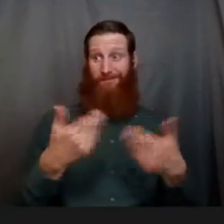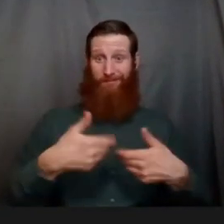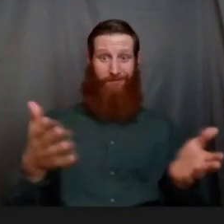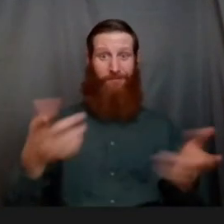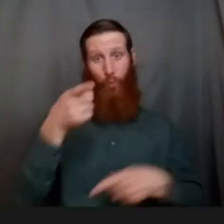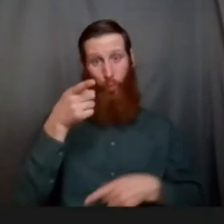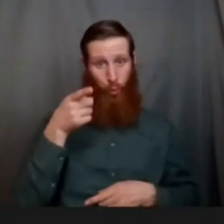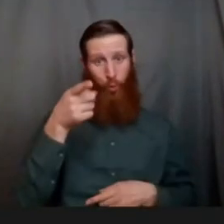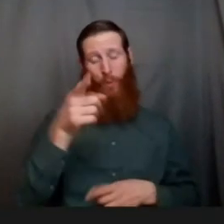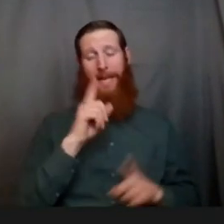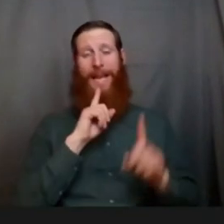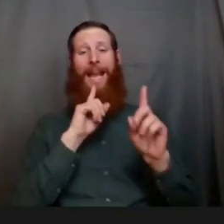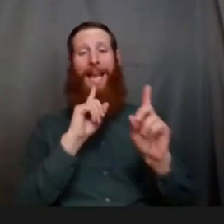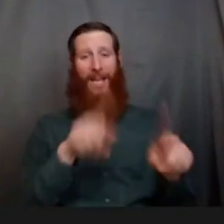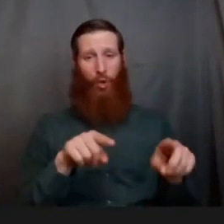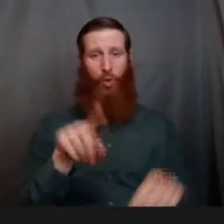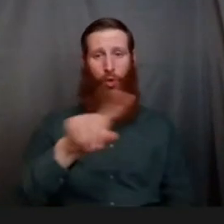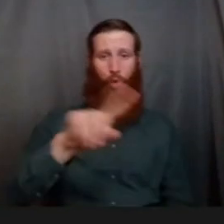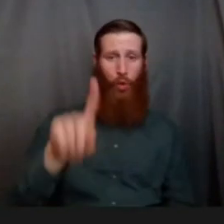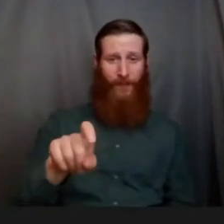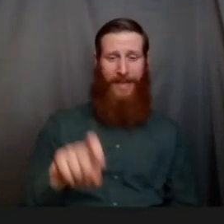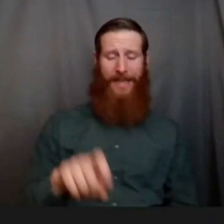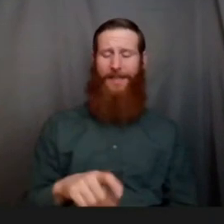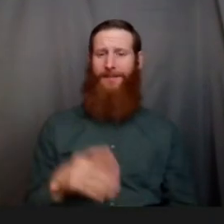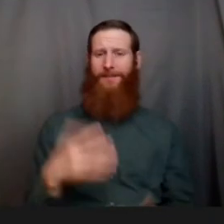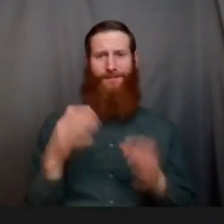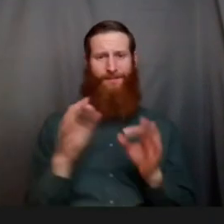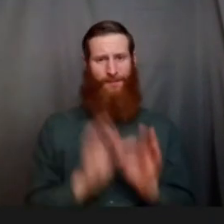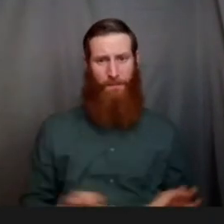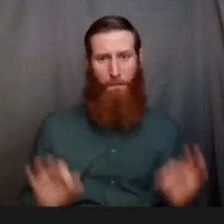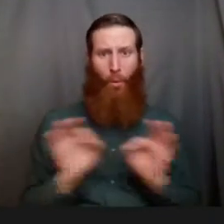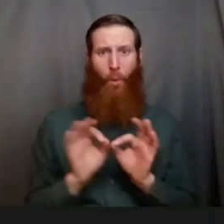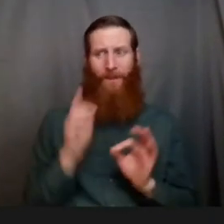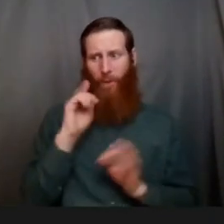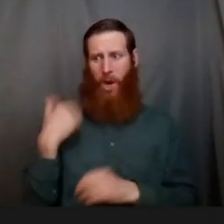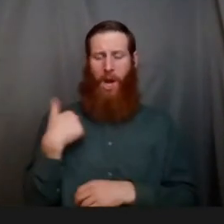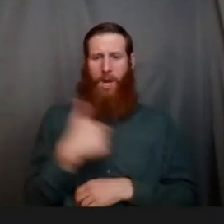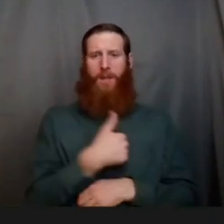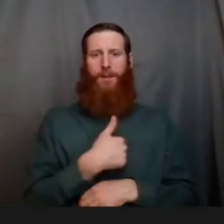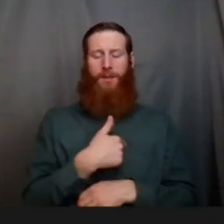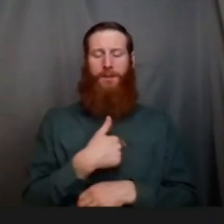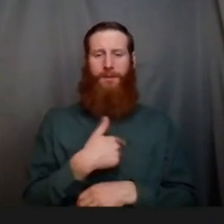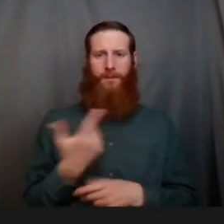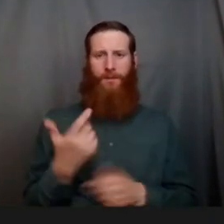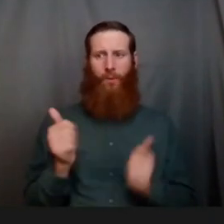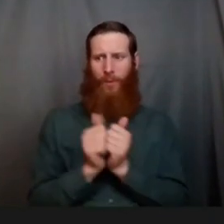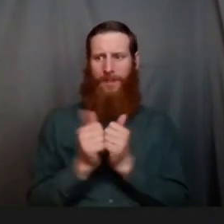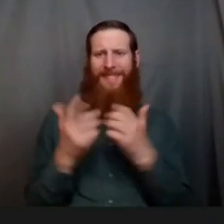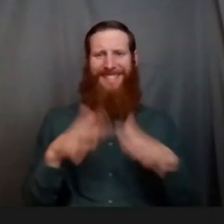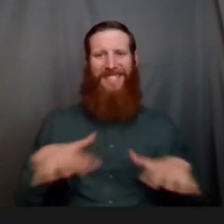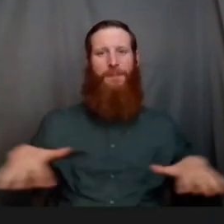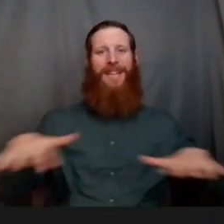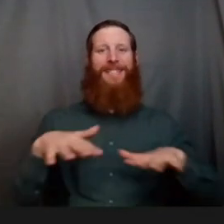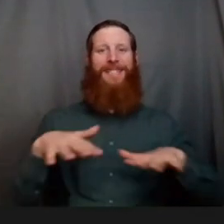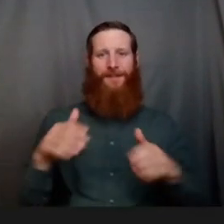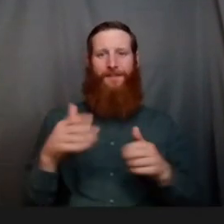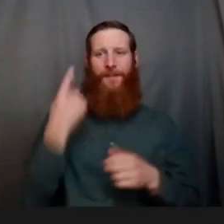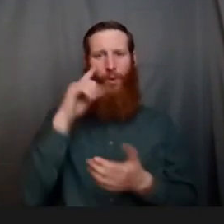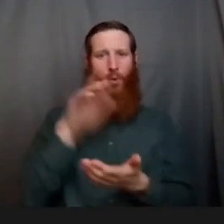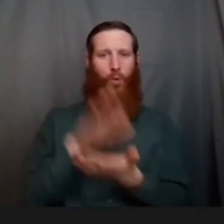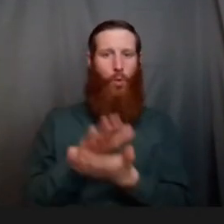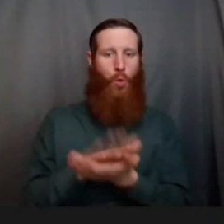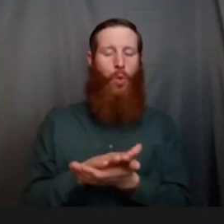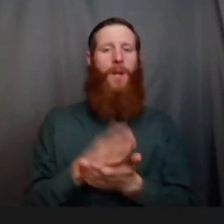survey. That's super important to us as far as our space that we have in schools